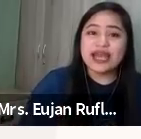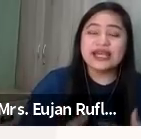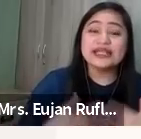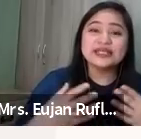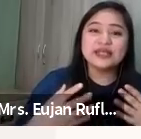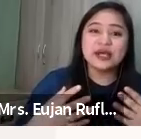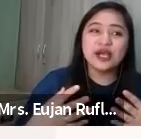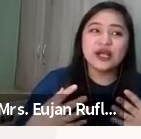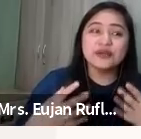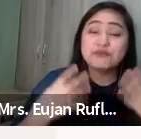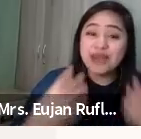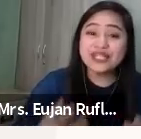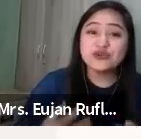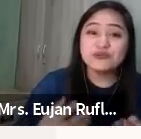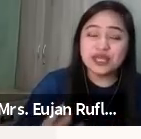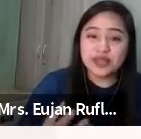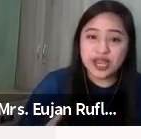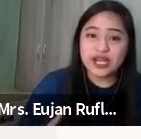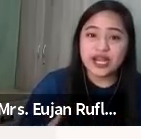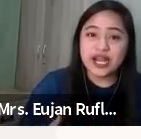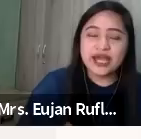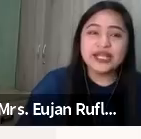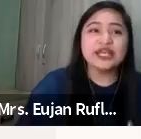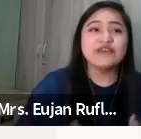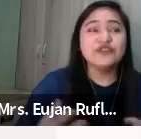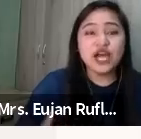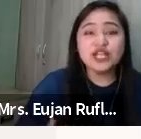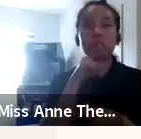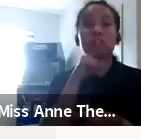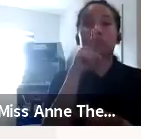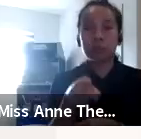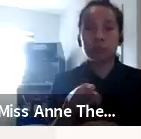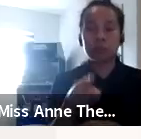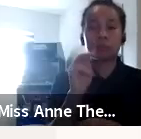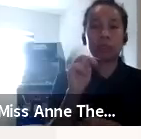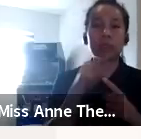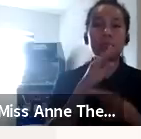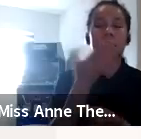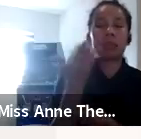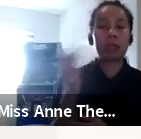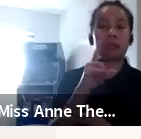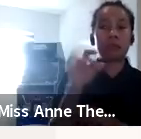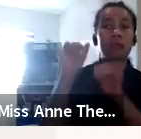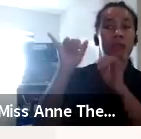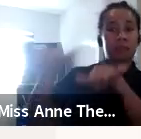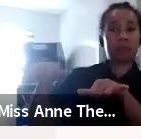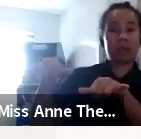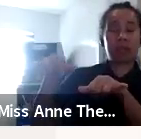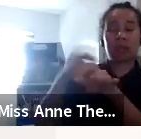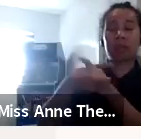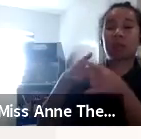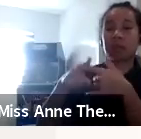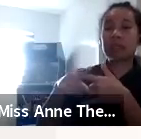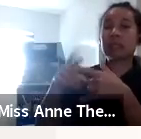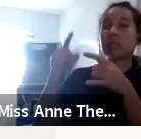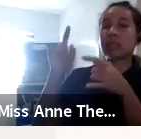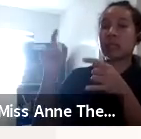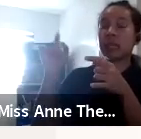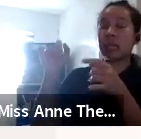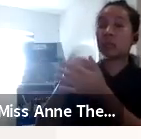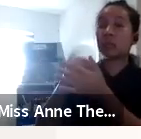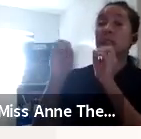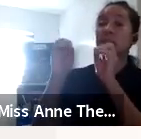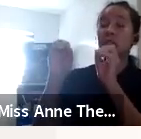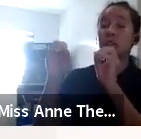meet is meant to be there. If not to stay, it's meant to teach you a lesson for you to become